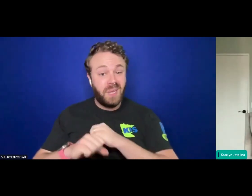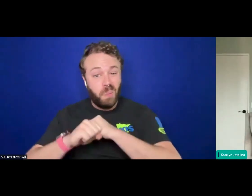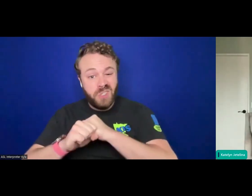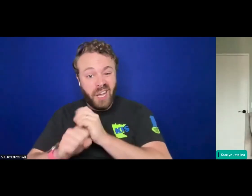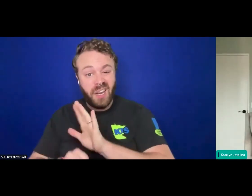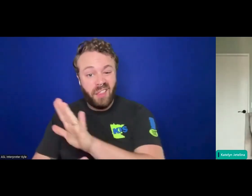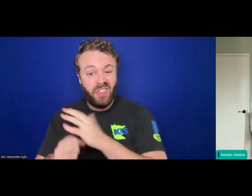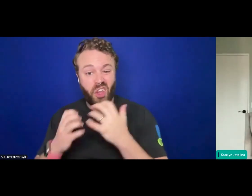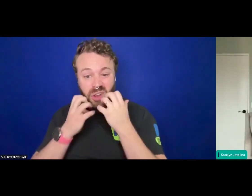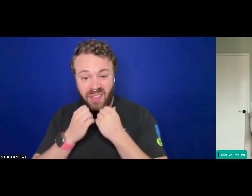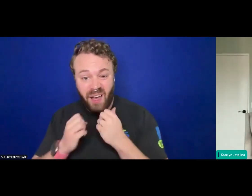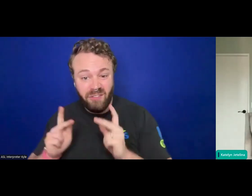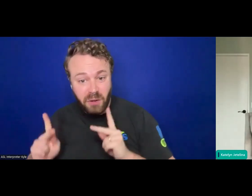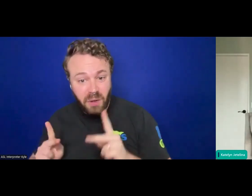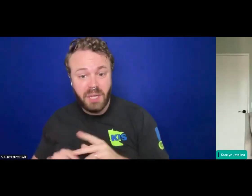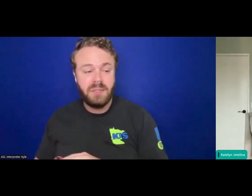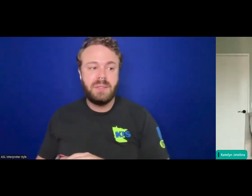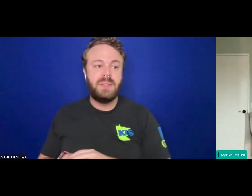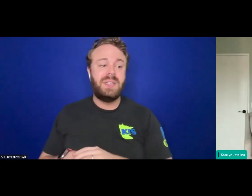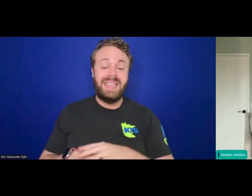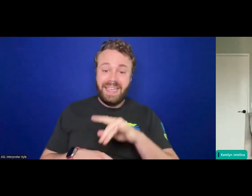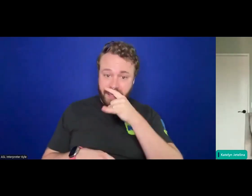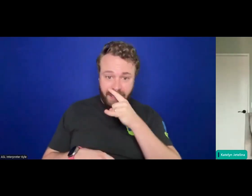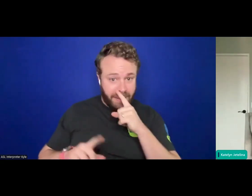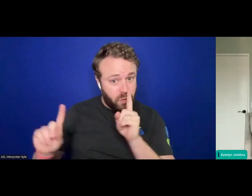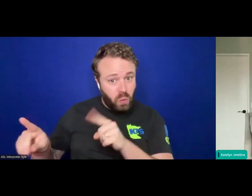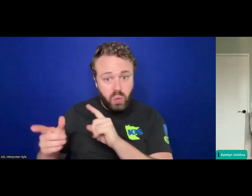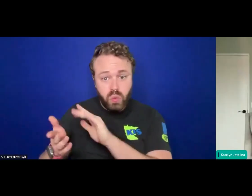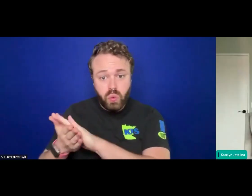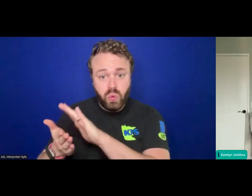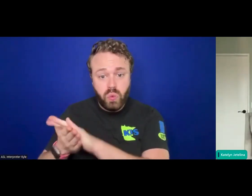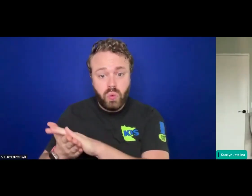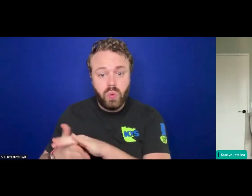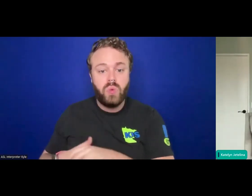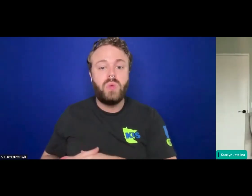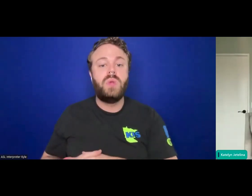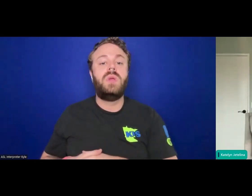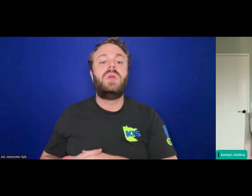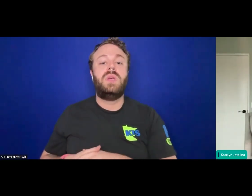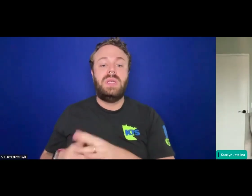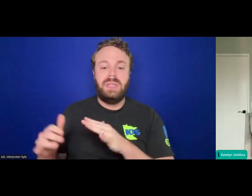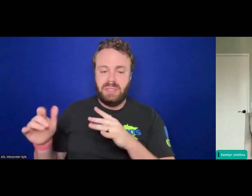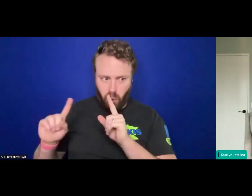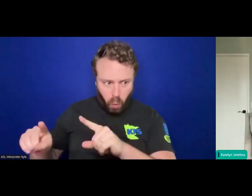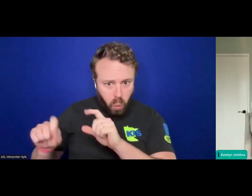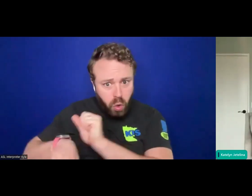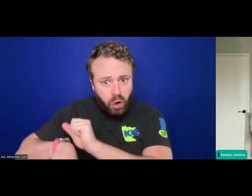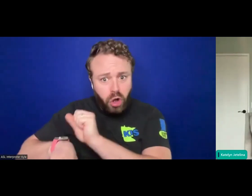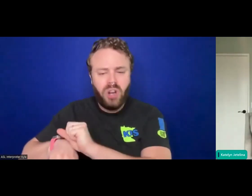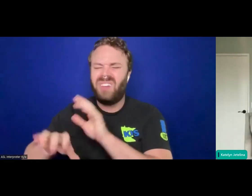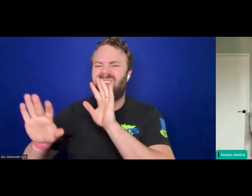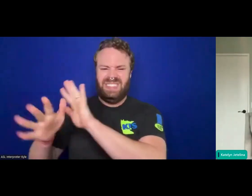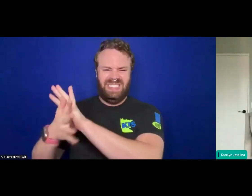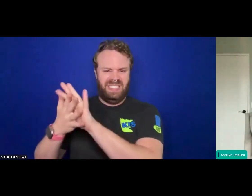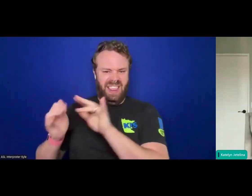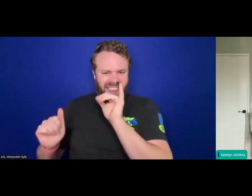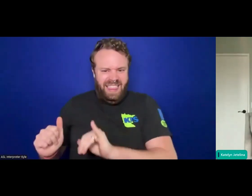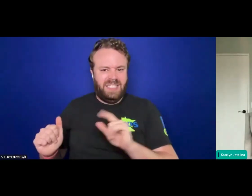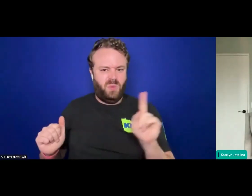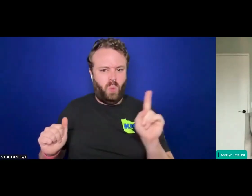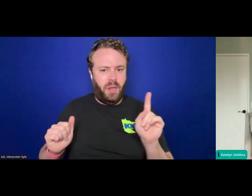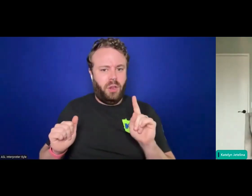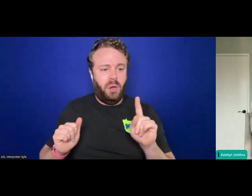avoiding missed work. And this is where the conversation really needs to begin with vaccines. So lean into as